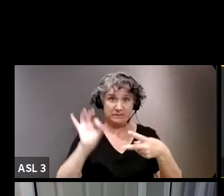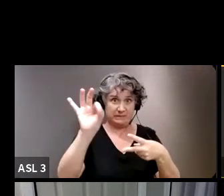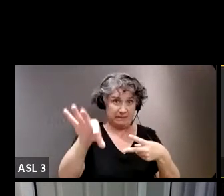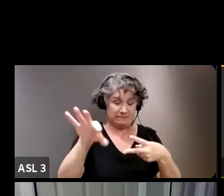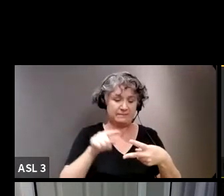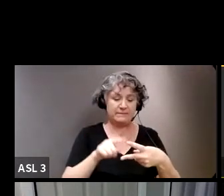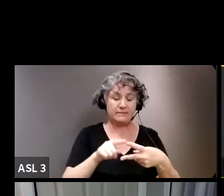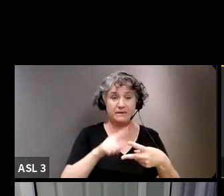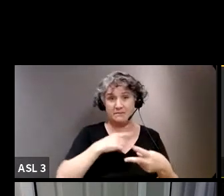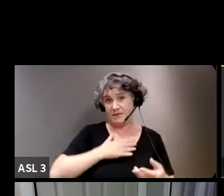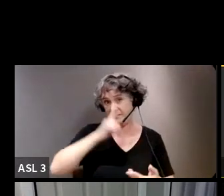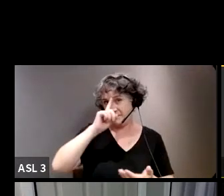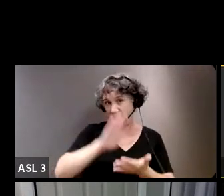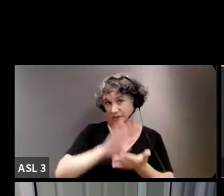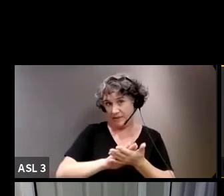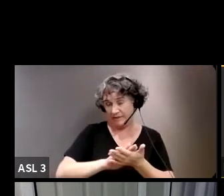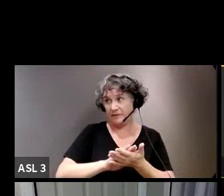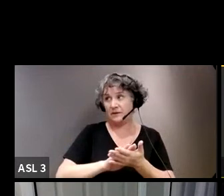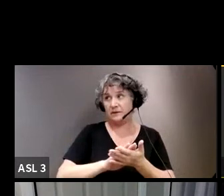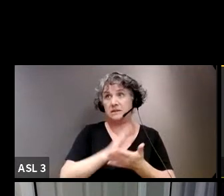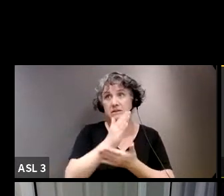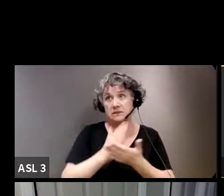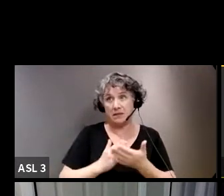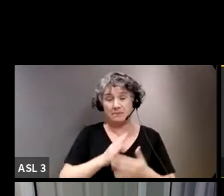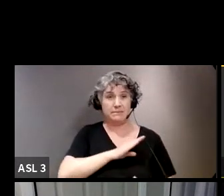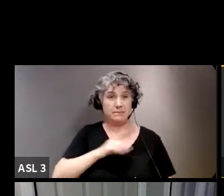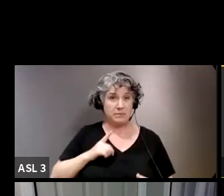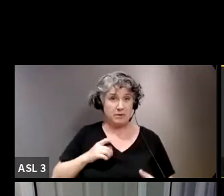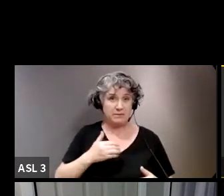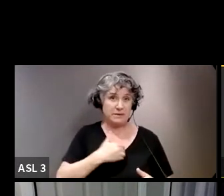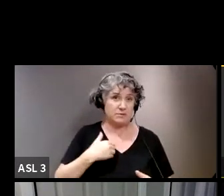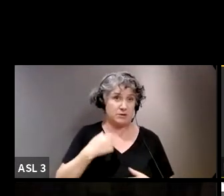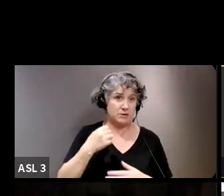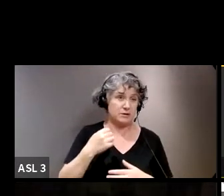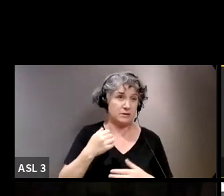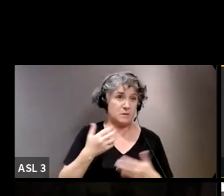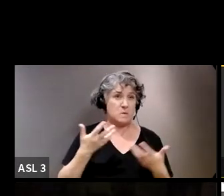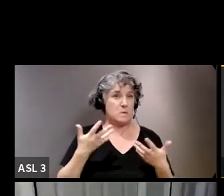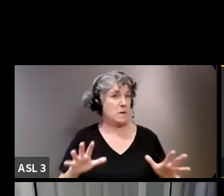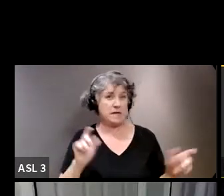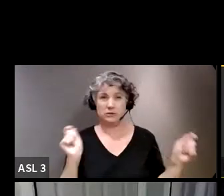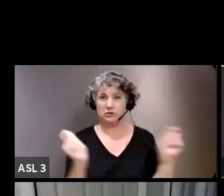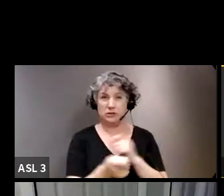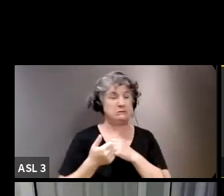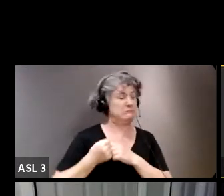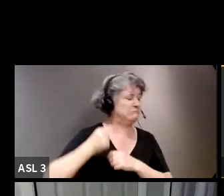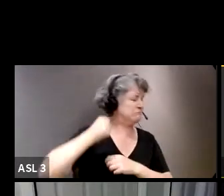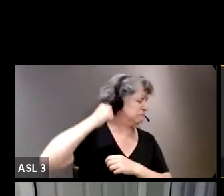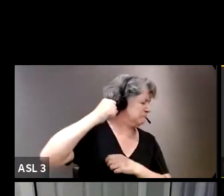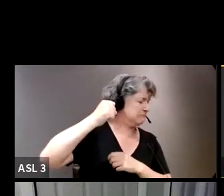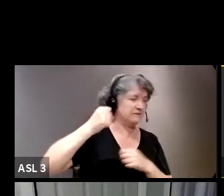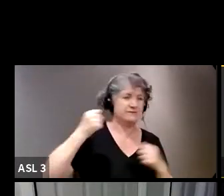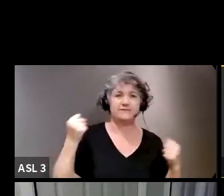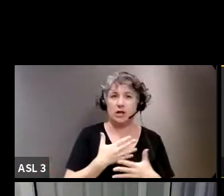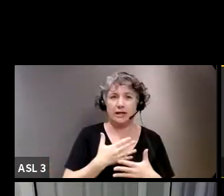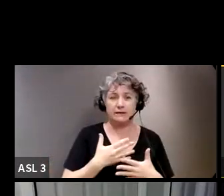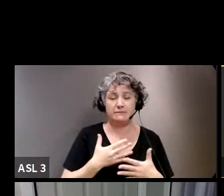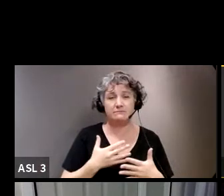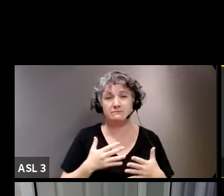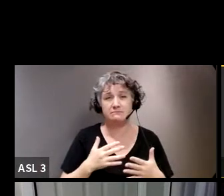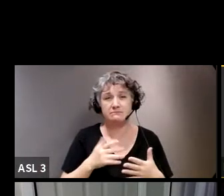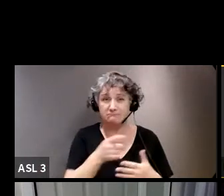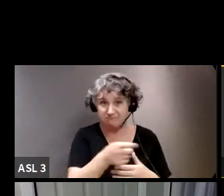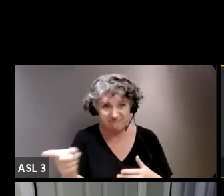think it's my belief that some members of the board are resistant to change simply because they're afraid of change that's it they're just